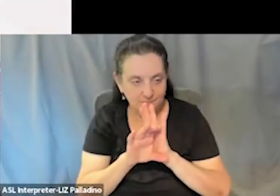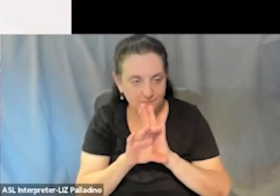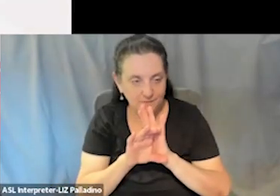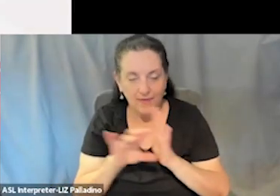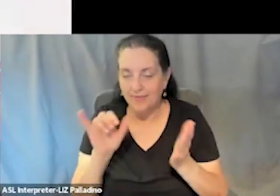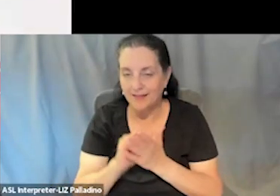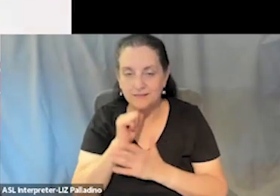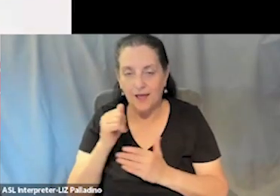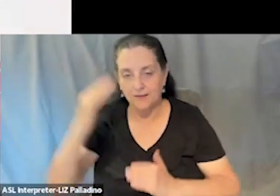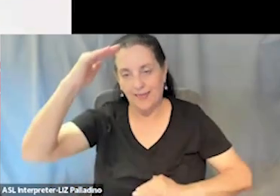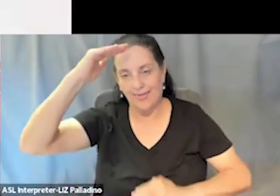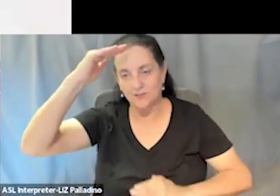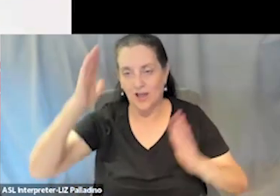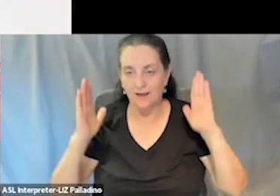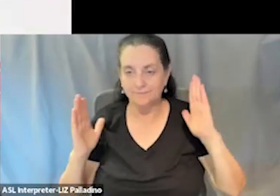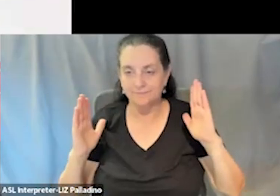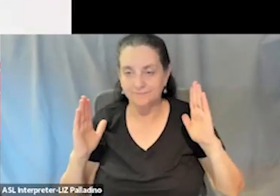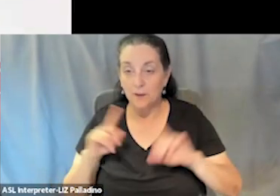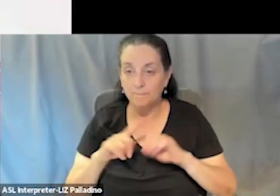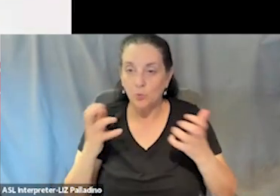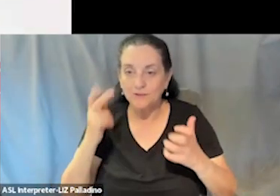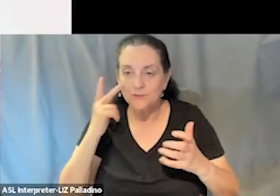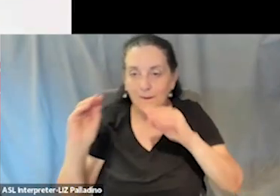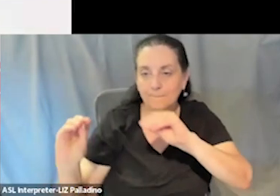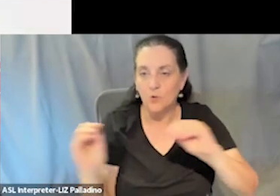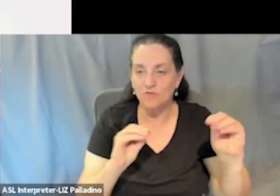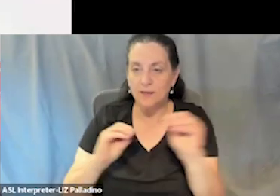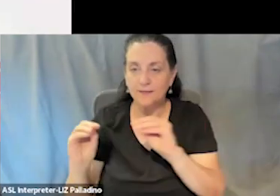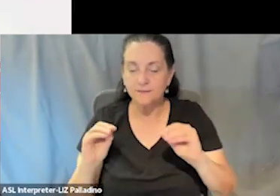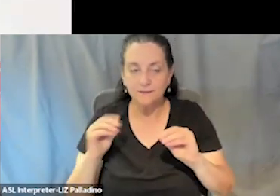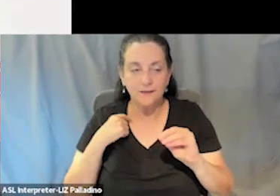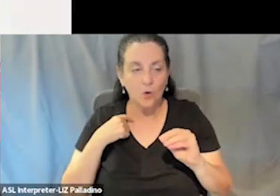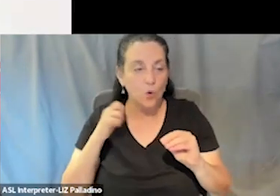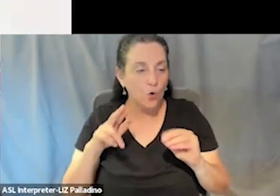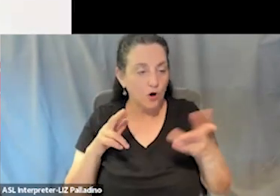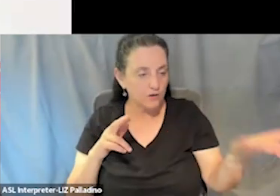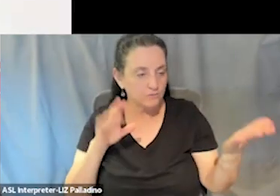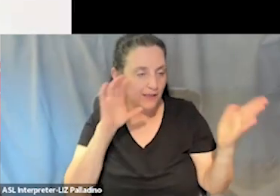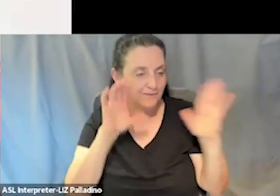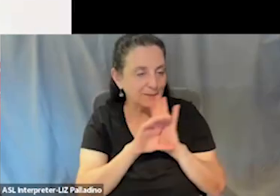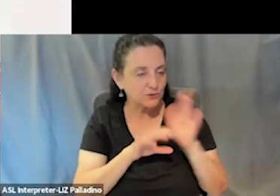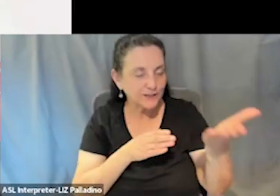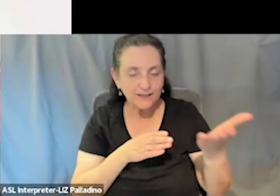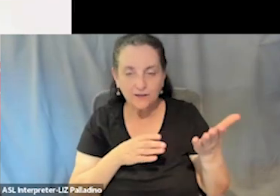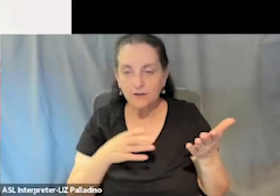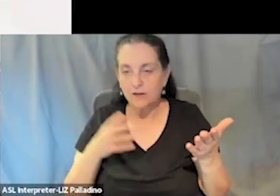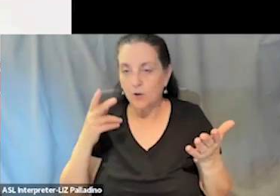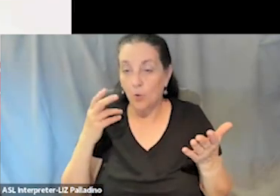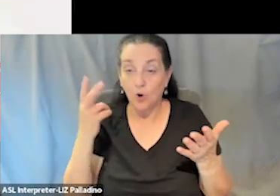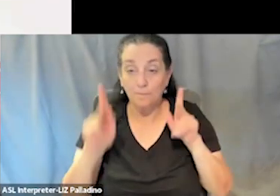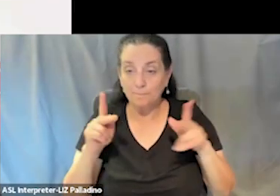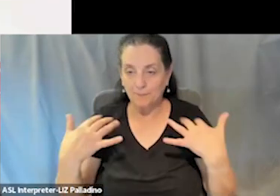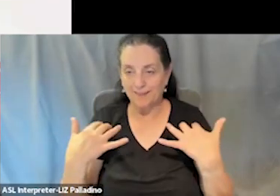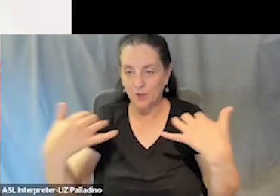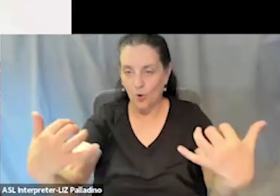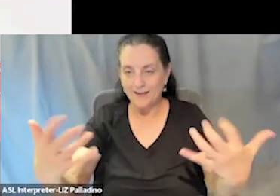static headshots. I love to see people in motion, to see people at your facility, in the audience after a performance,